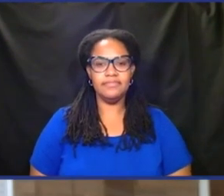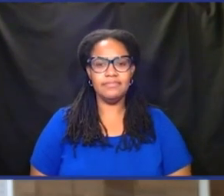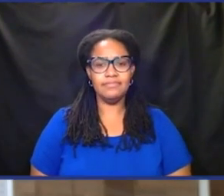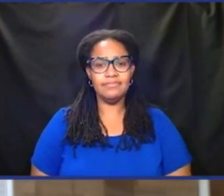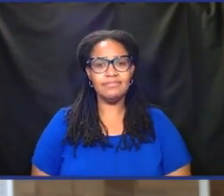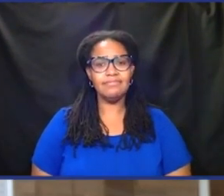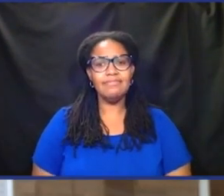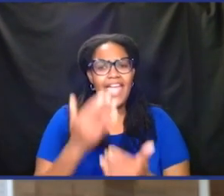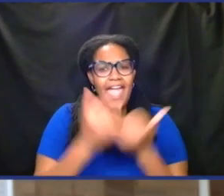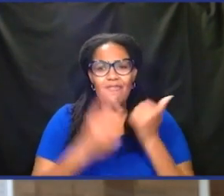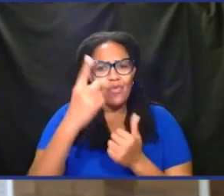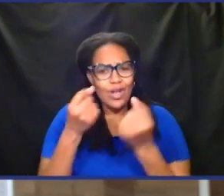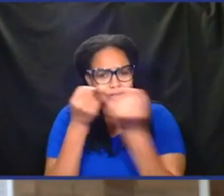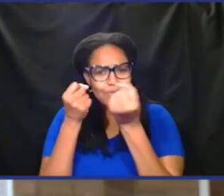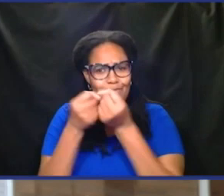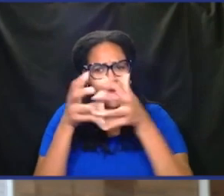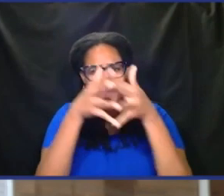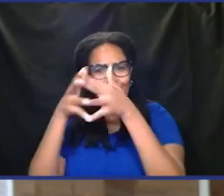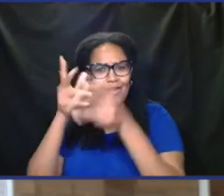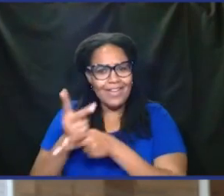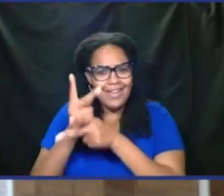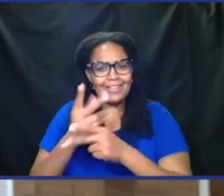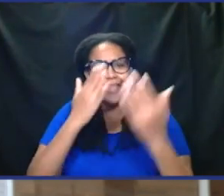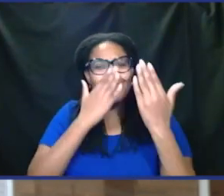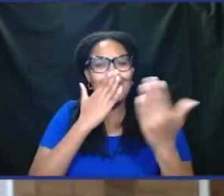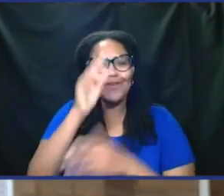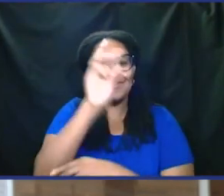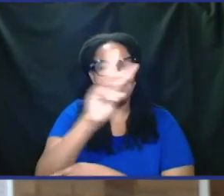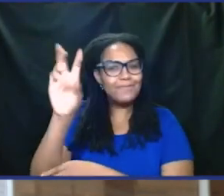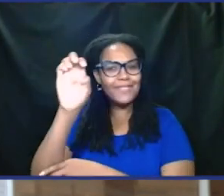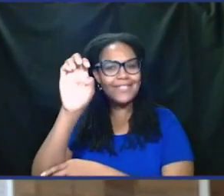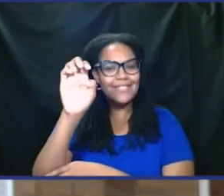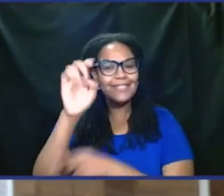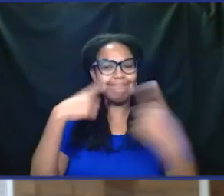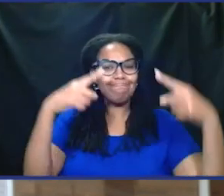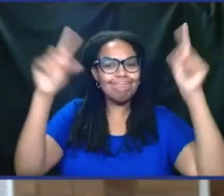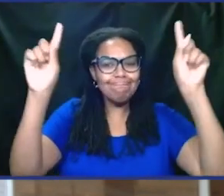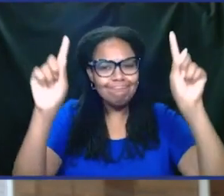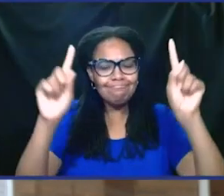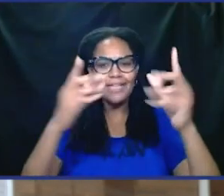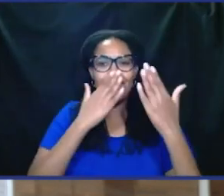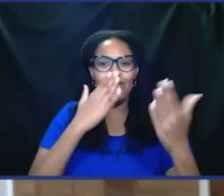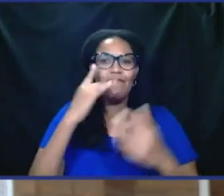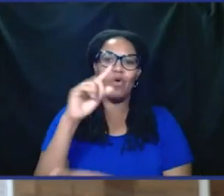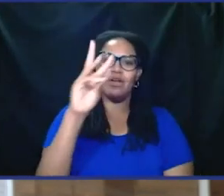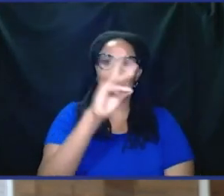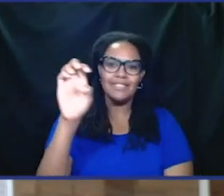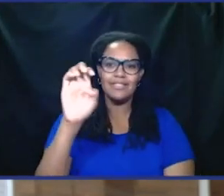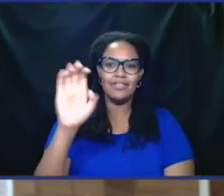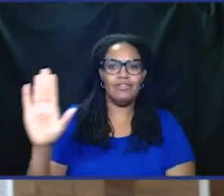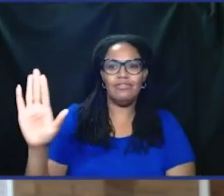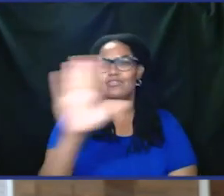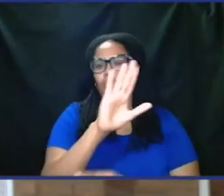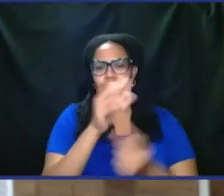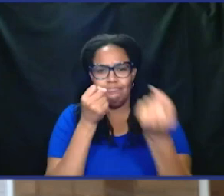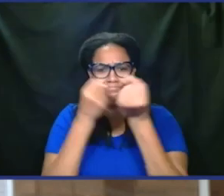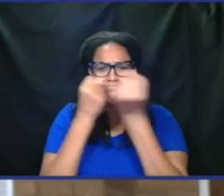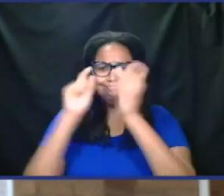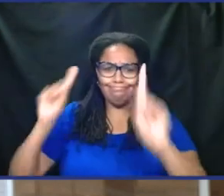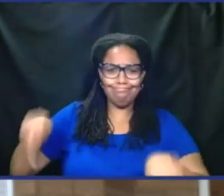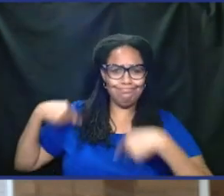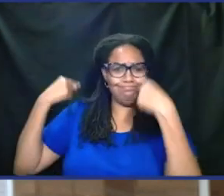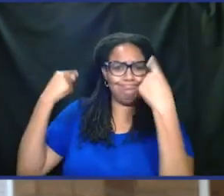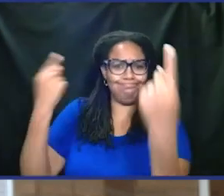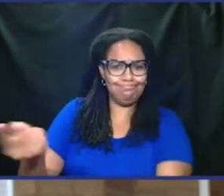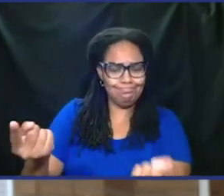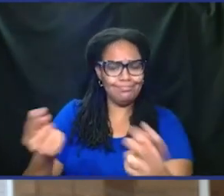Everyone supports Americares. Thank you, WWE superstars, and thanks to the WWE for their longstanding support for